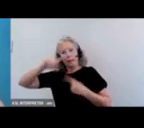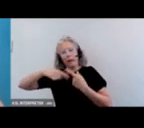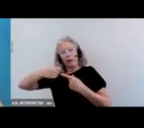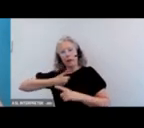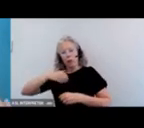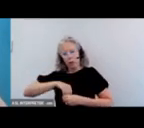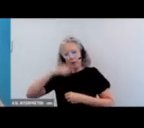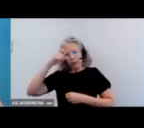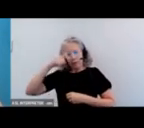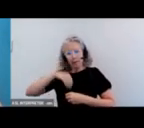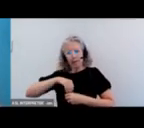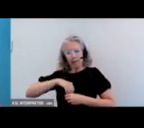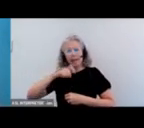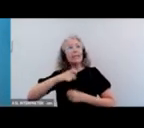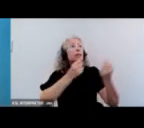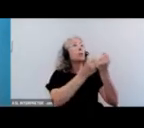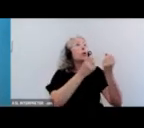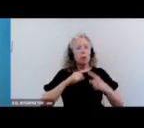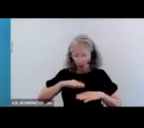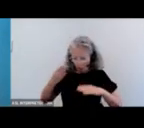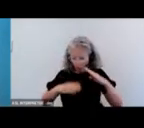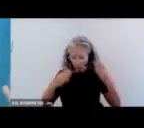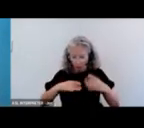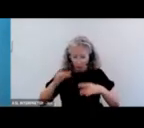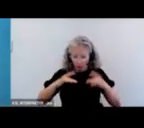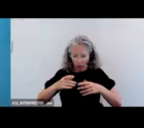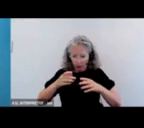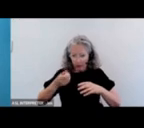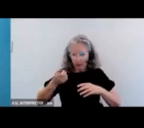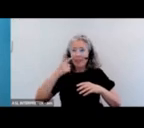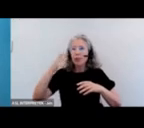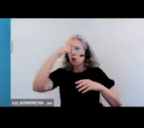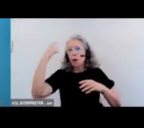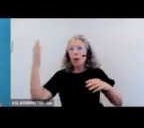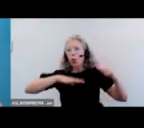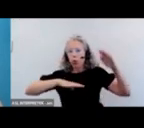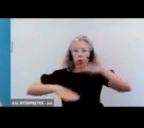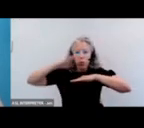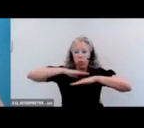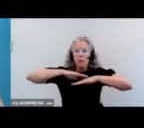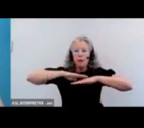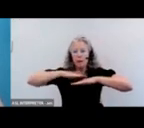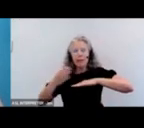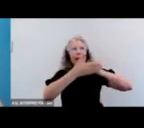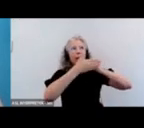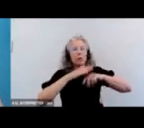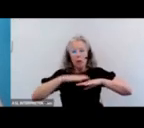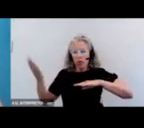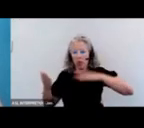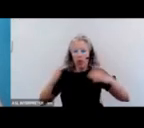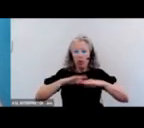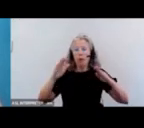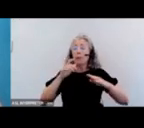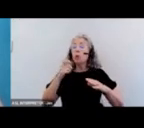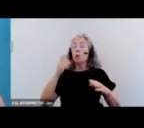support from others to uncover or peel away the layers that have gotten put on by traumas and everything else, but we know ourselves the